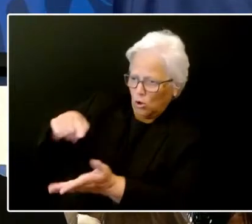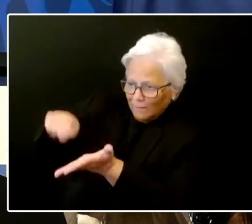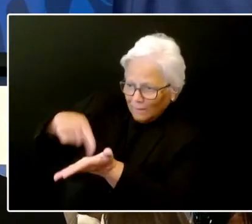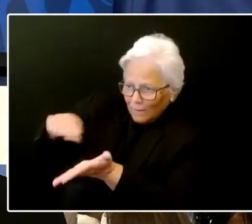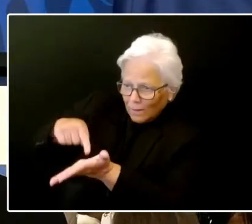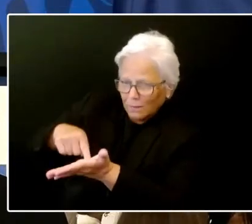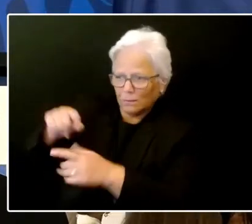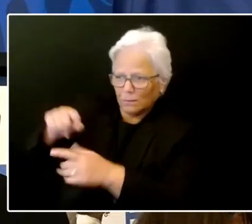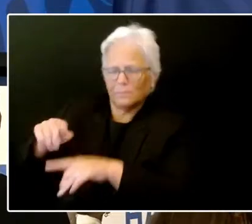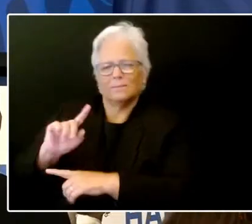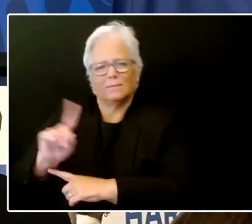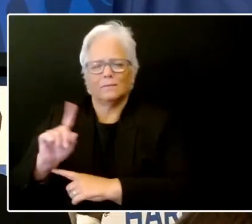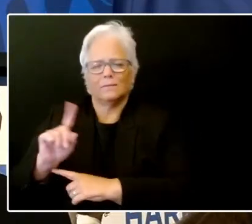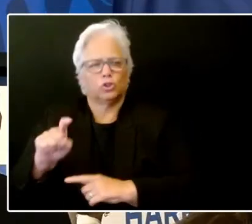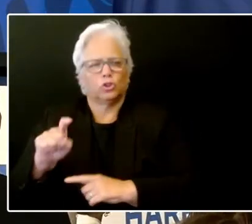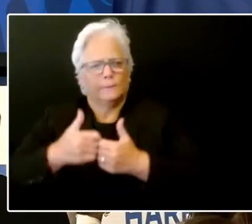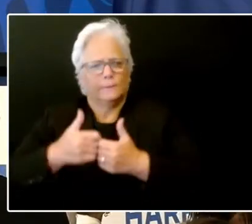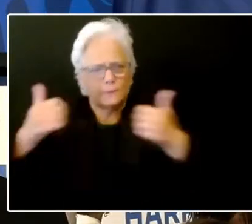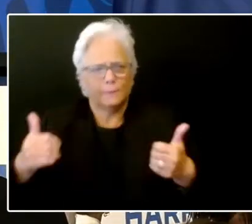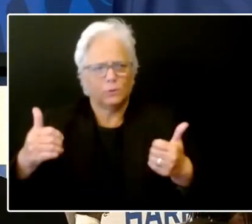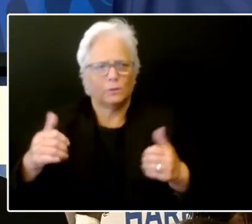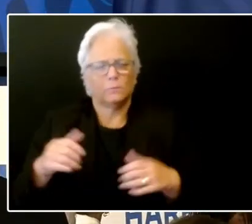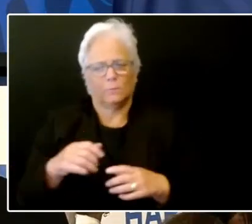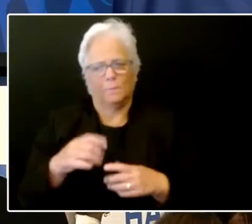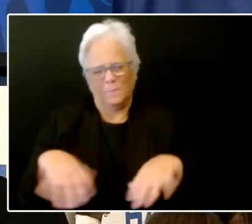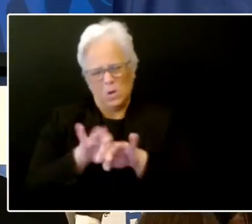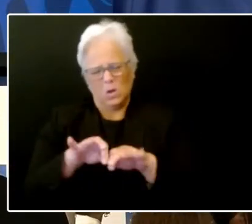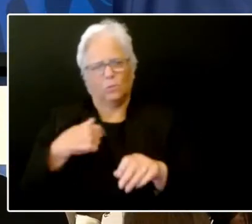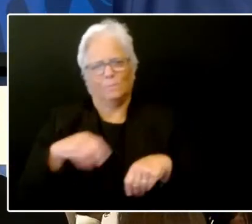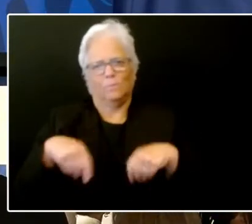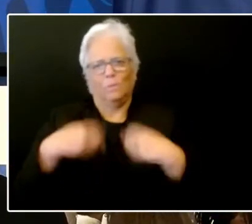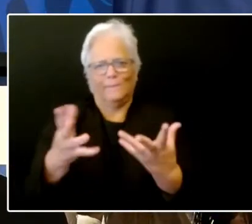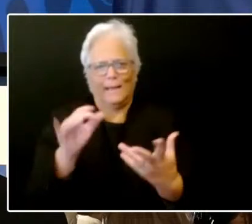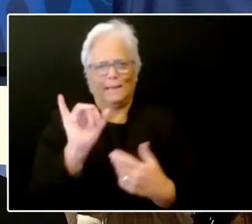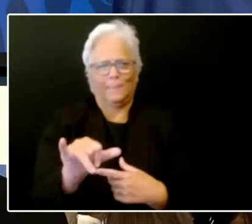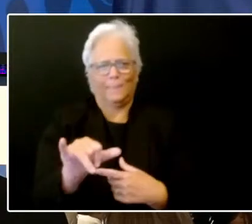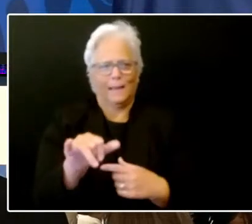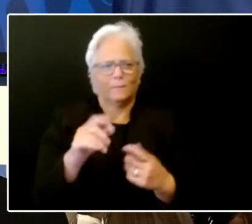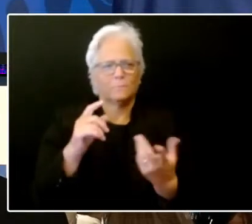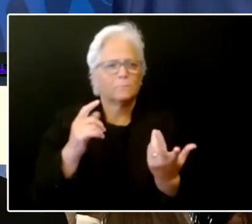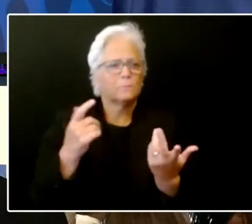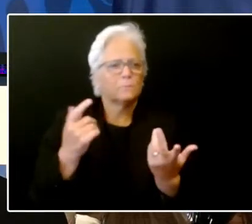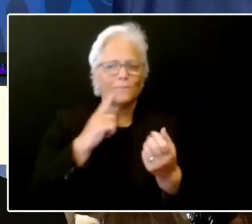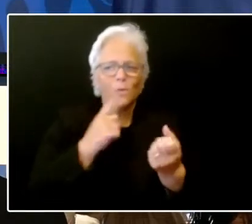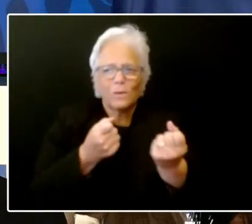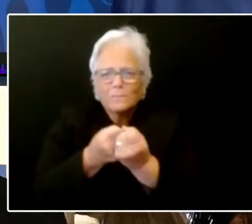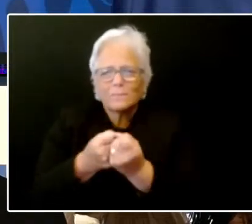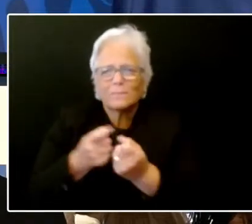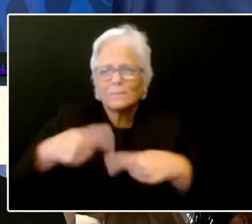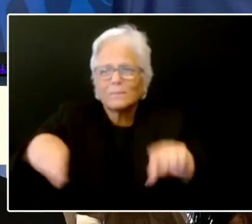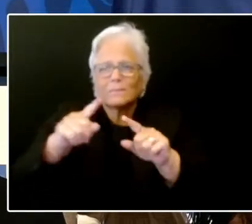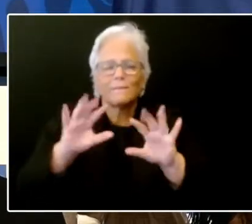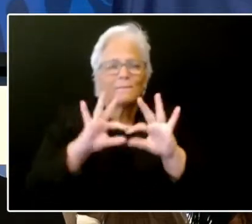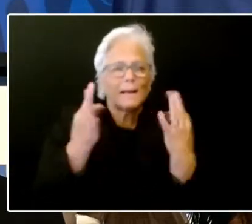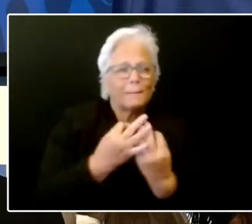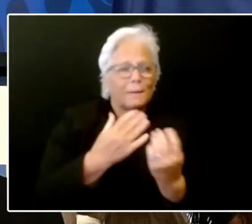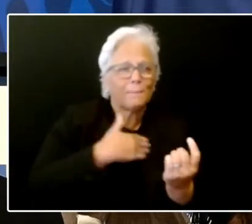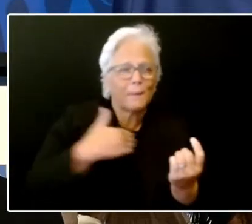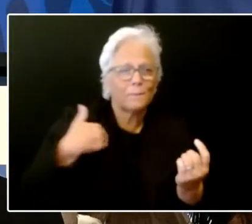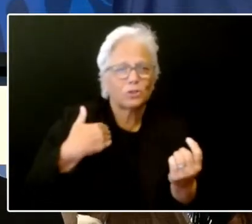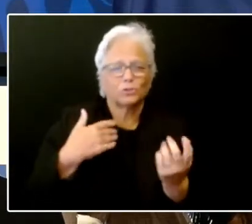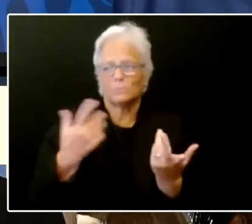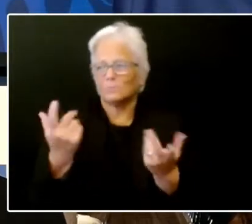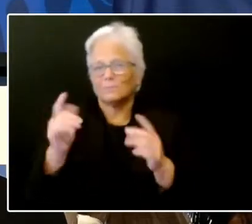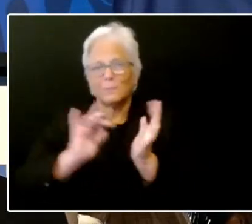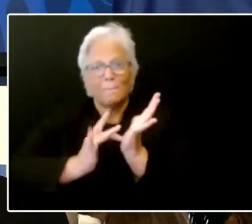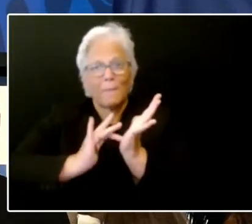medical bills and debt. And that being used against your credit score is just wrong. The credit score is supposed